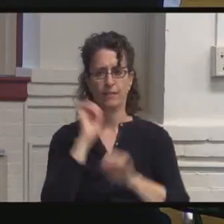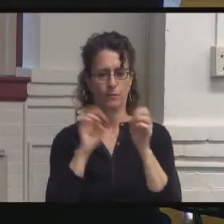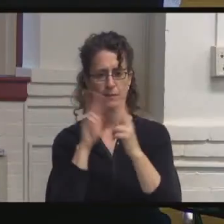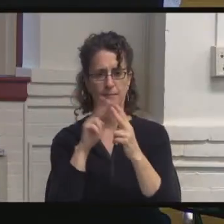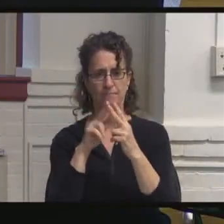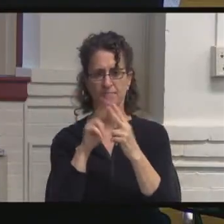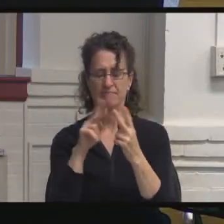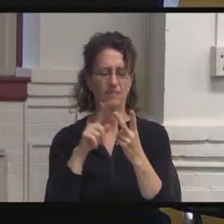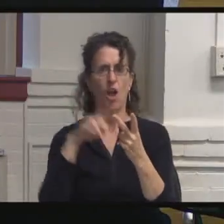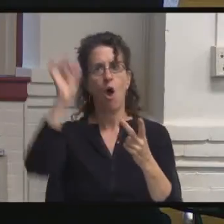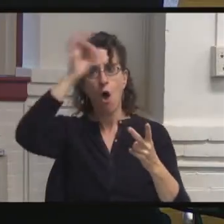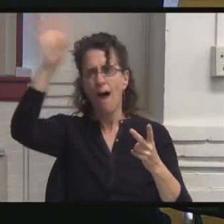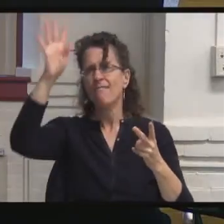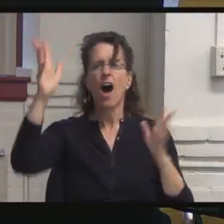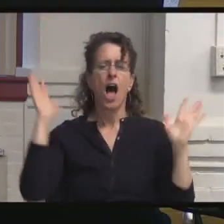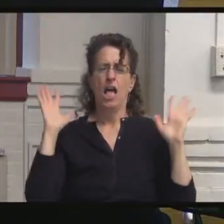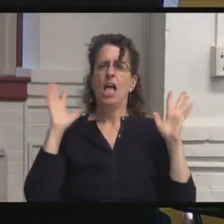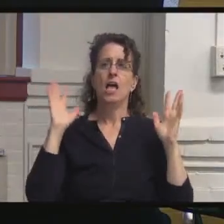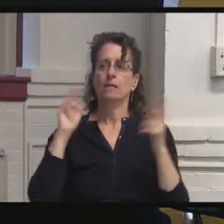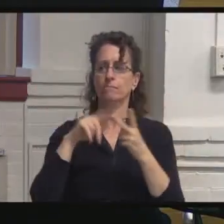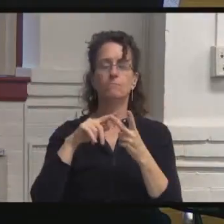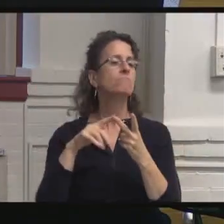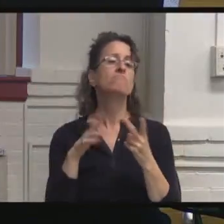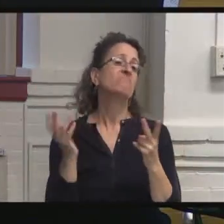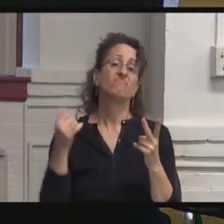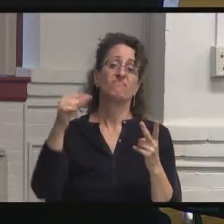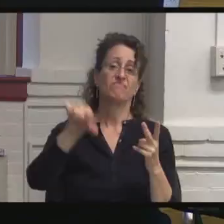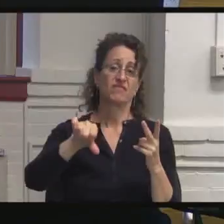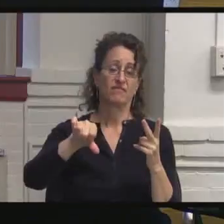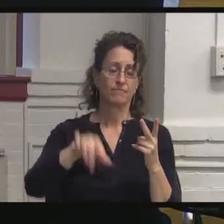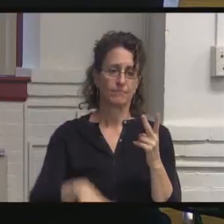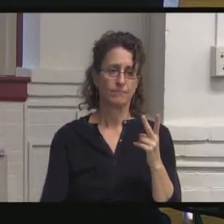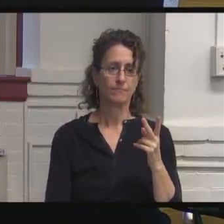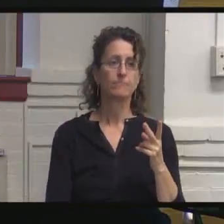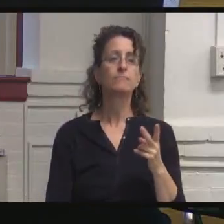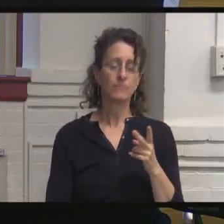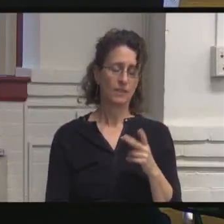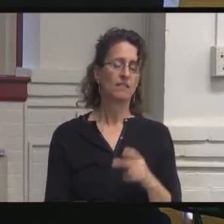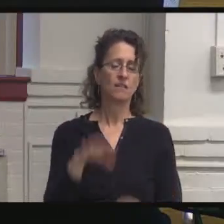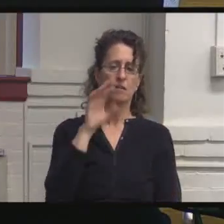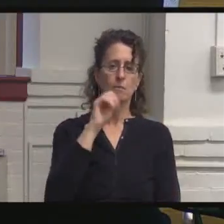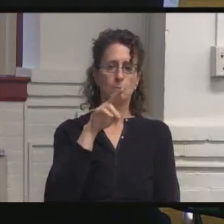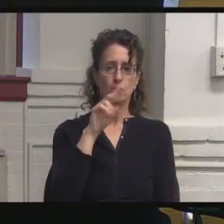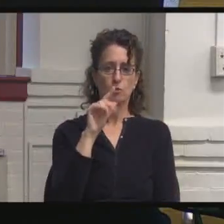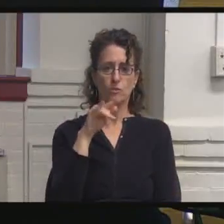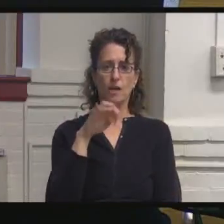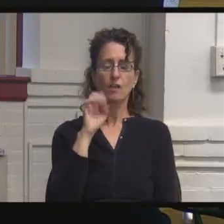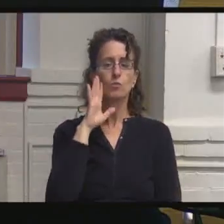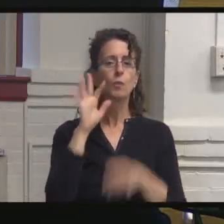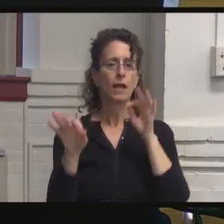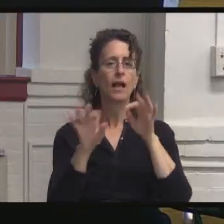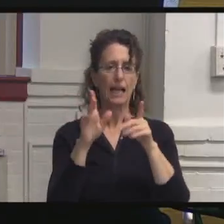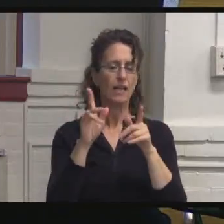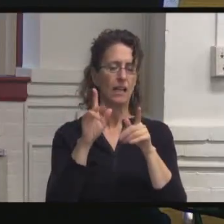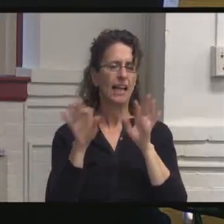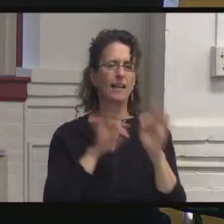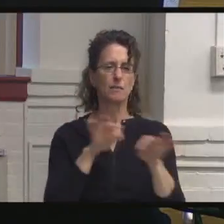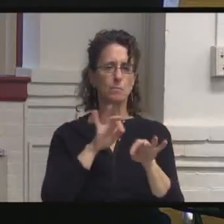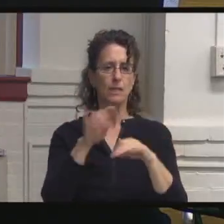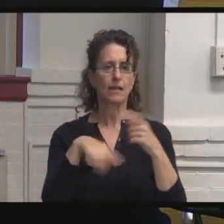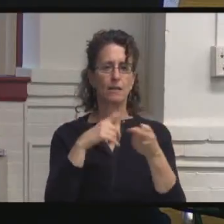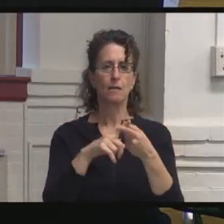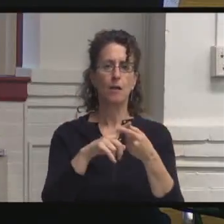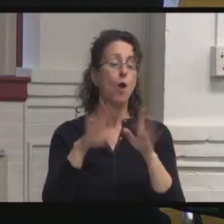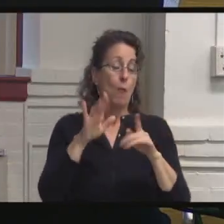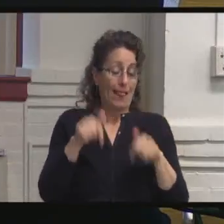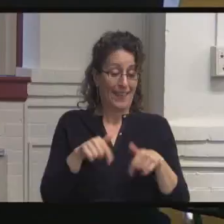what Mr. Dodge and will be taking through the 248A process subsequent to